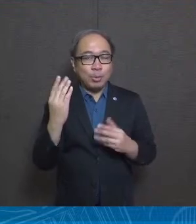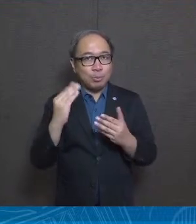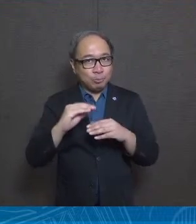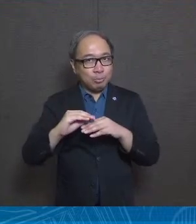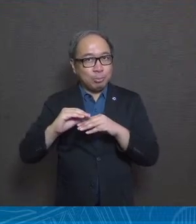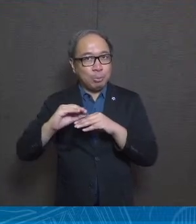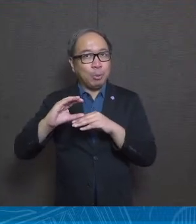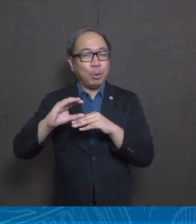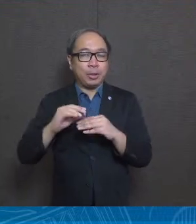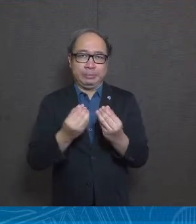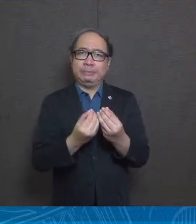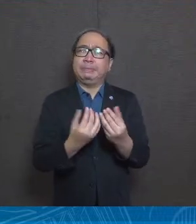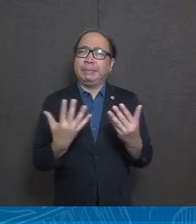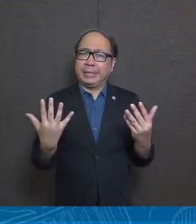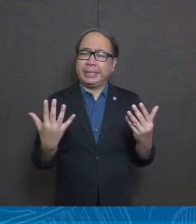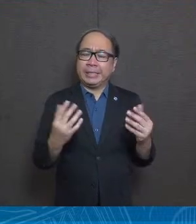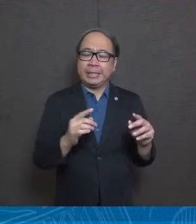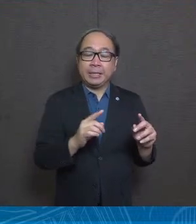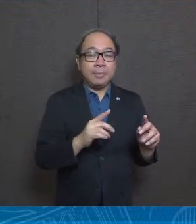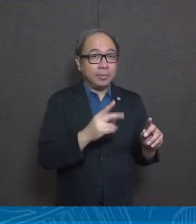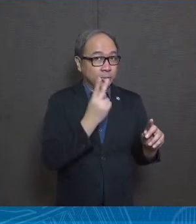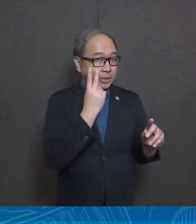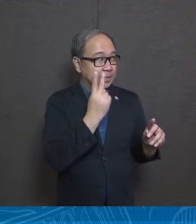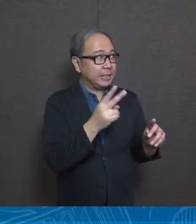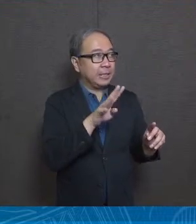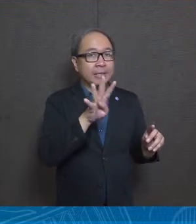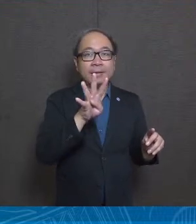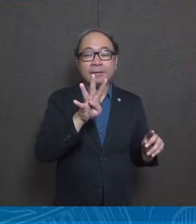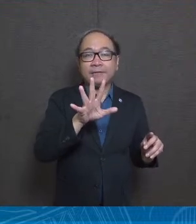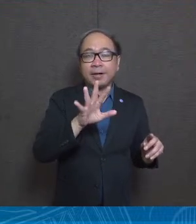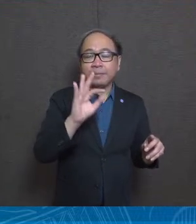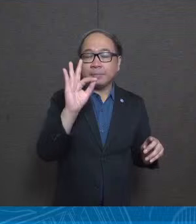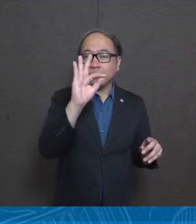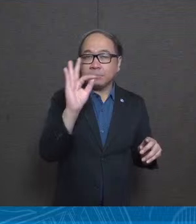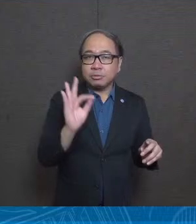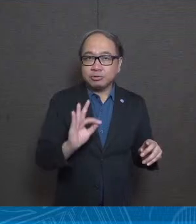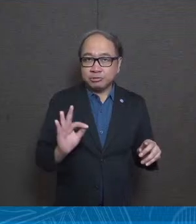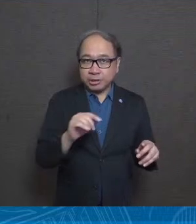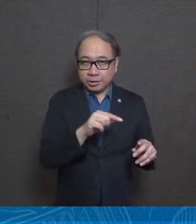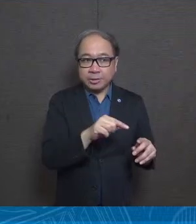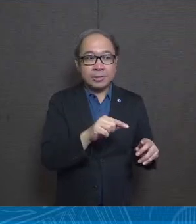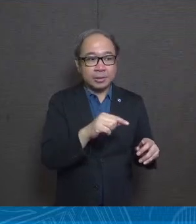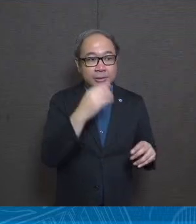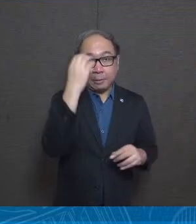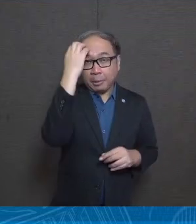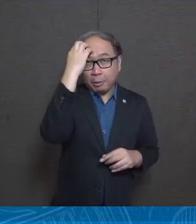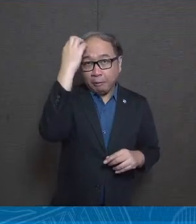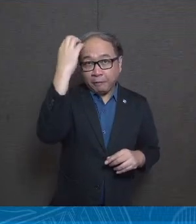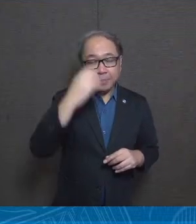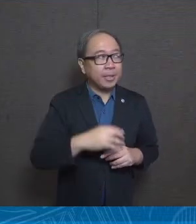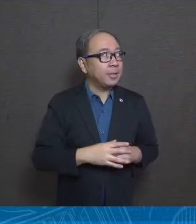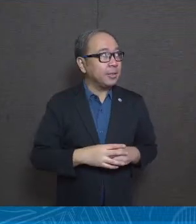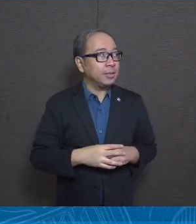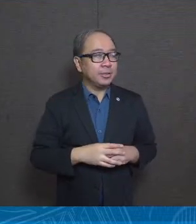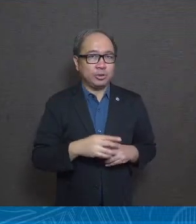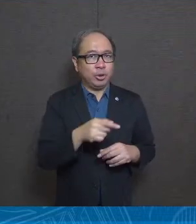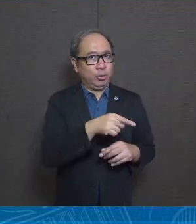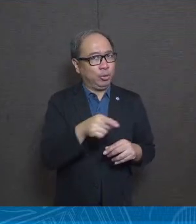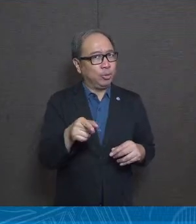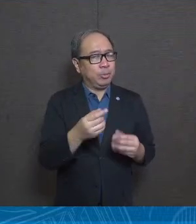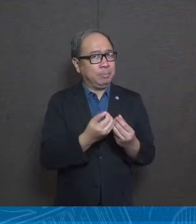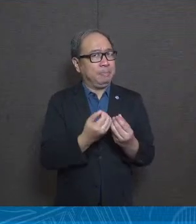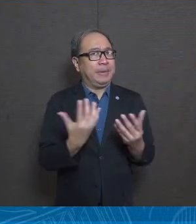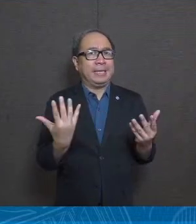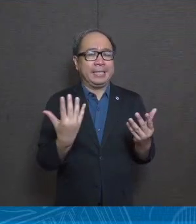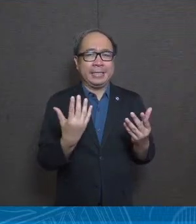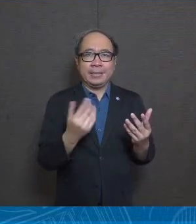really many, but we see 45% are government. I mean, a lot of the solutions